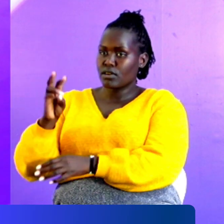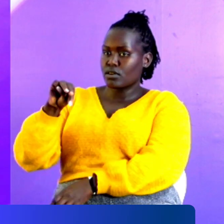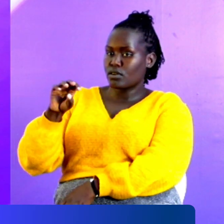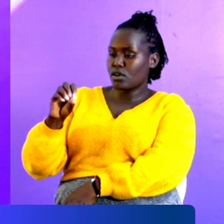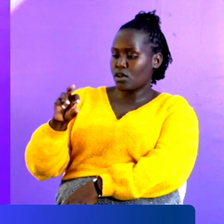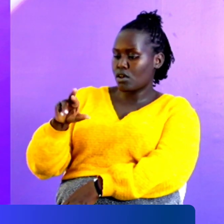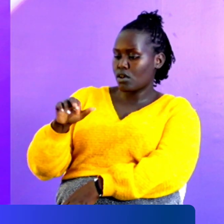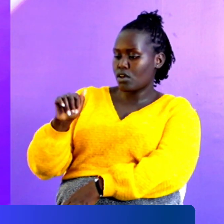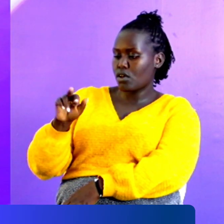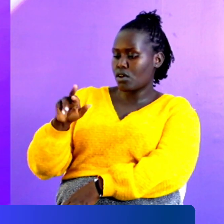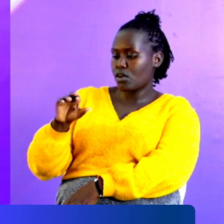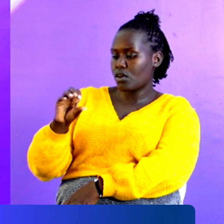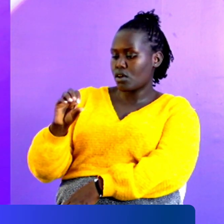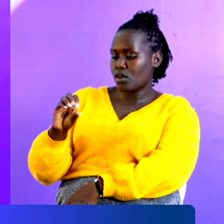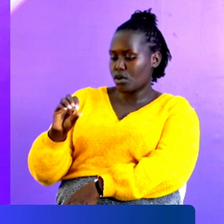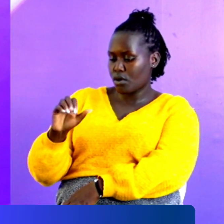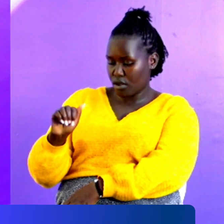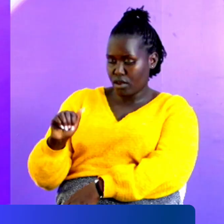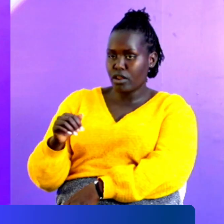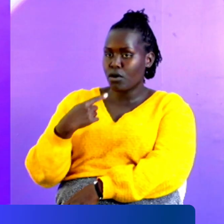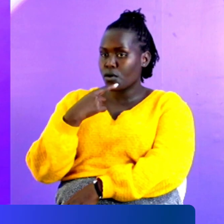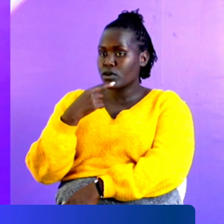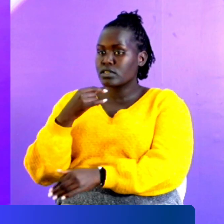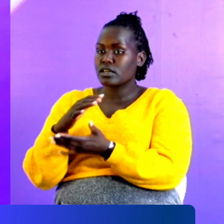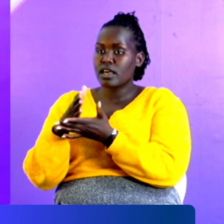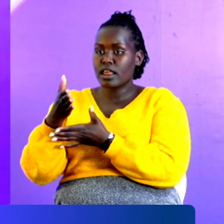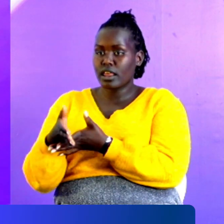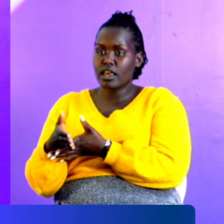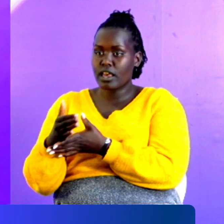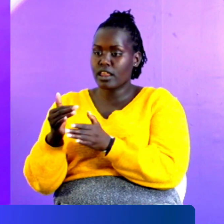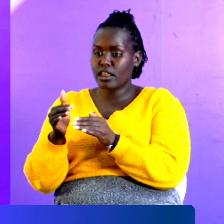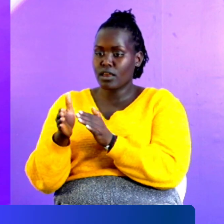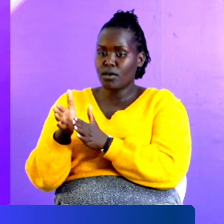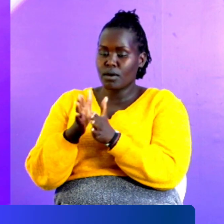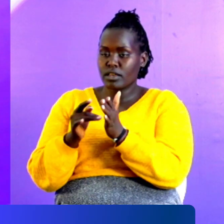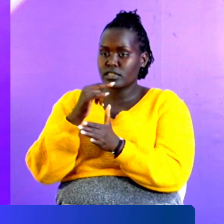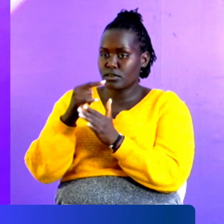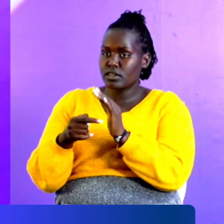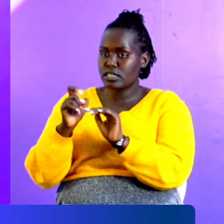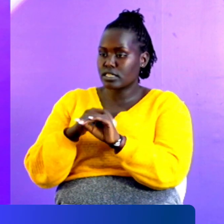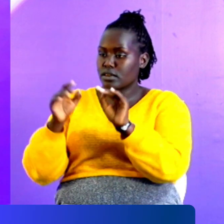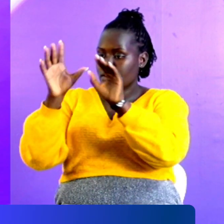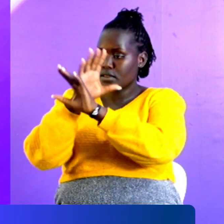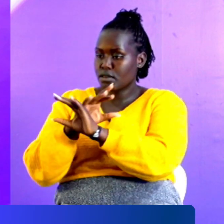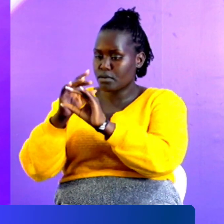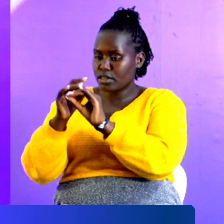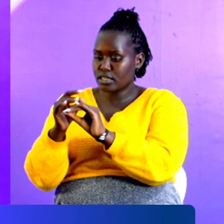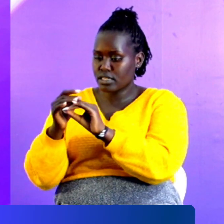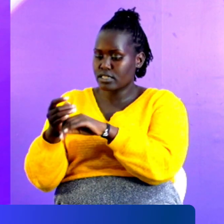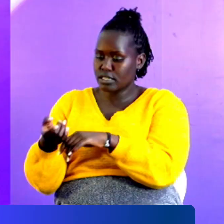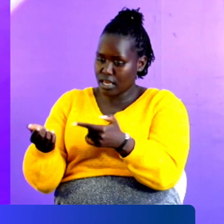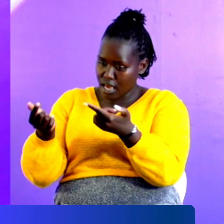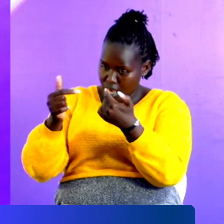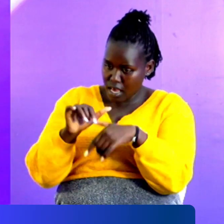guy who was to be in charge of protocol. Yes. And the guy in charge of protocol comes and say, when the president comes in. When the president.